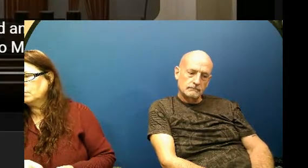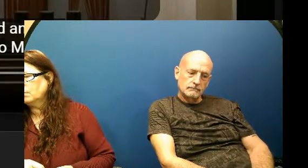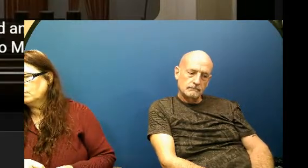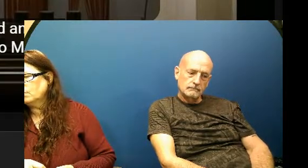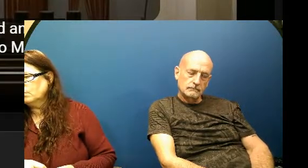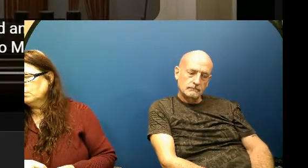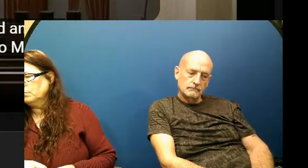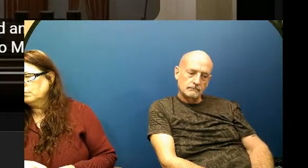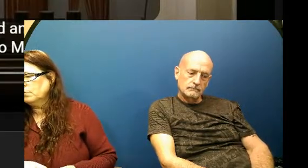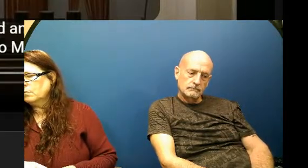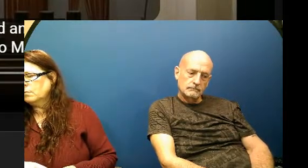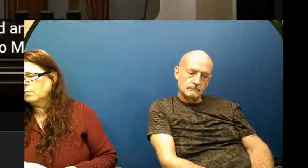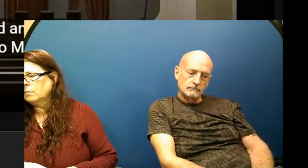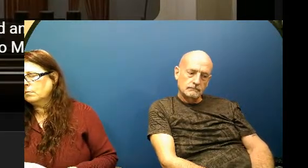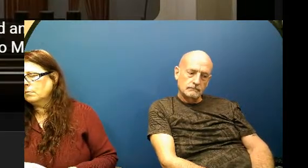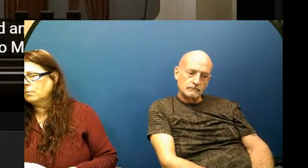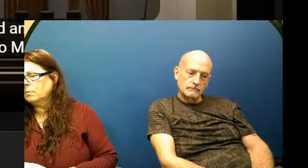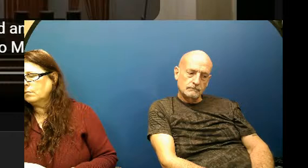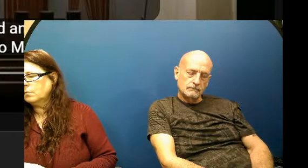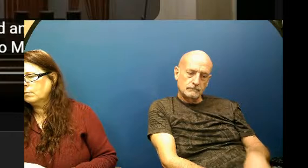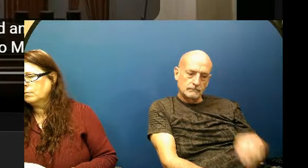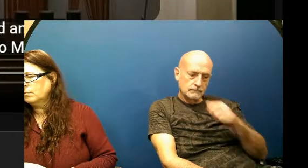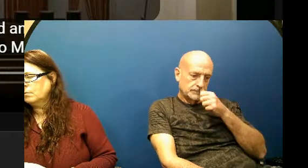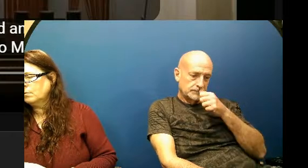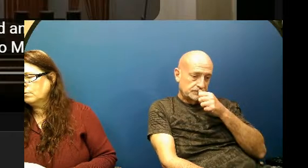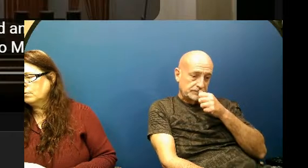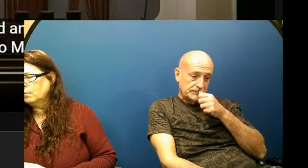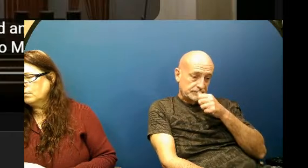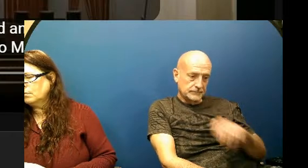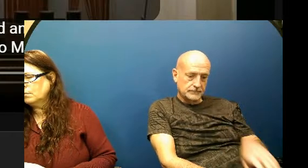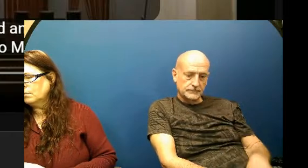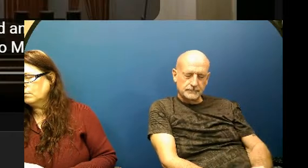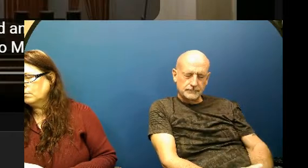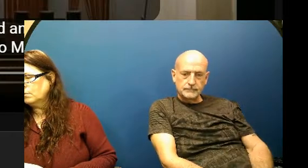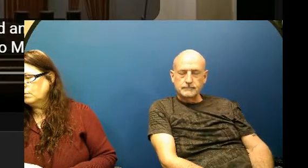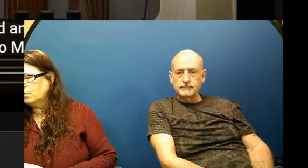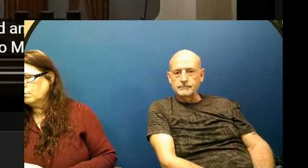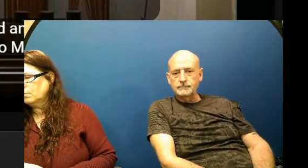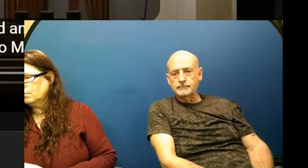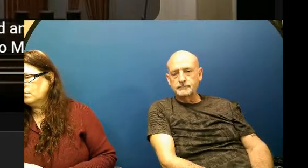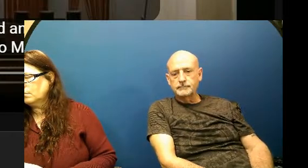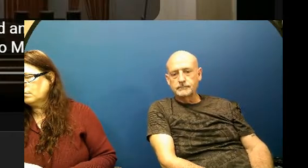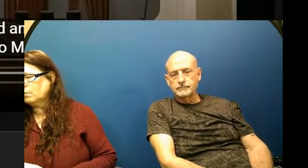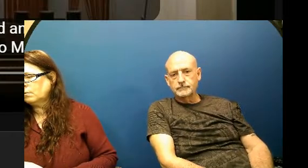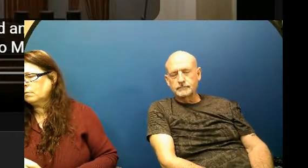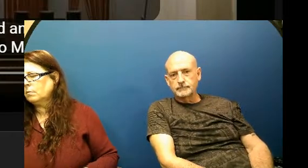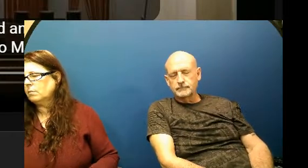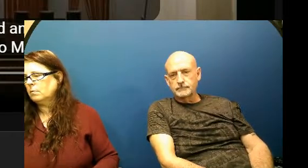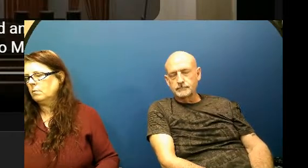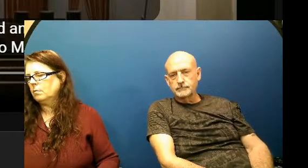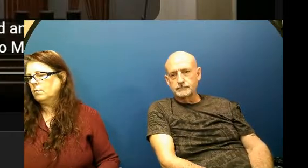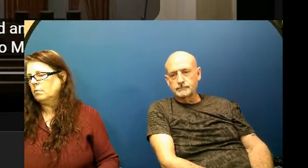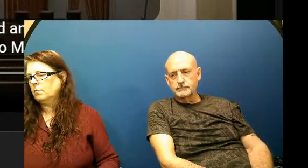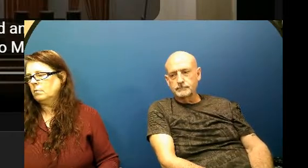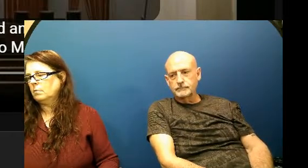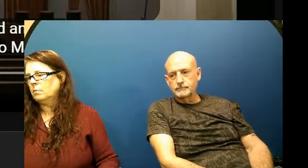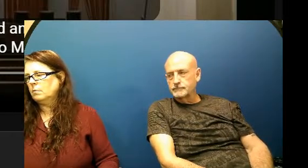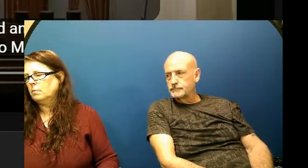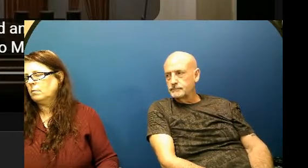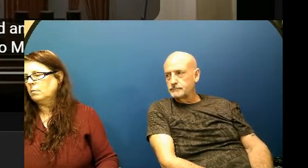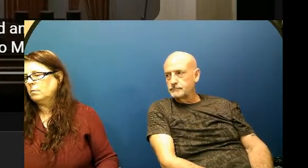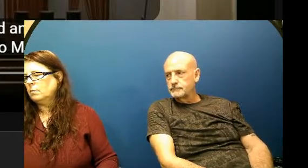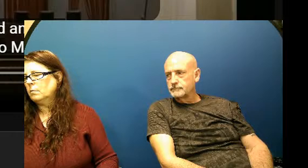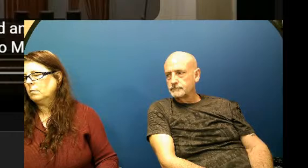that that content was pretty well scripted someplace else. I think if it was specifically